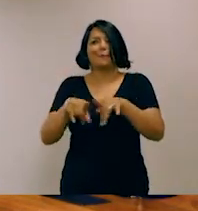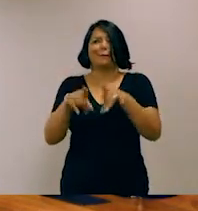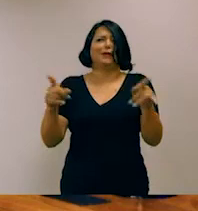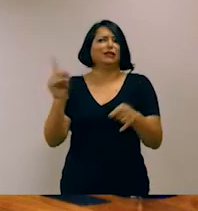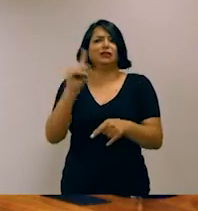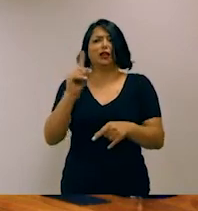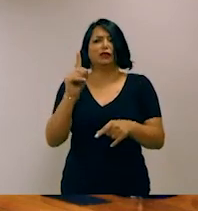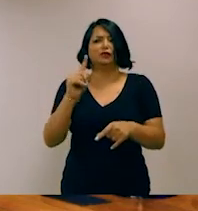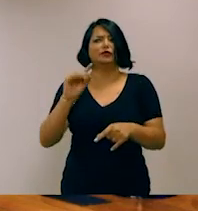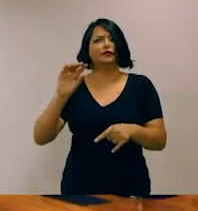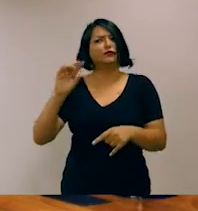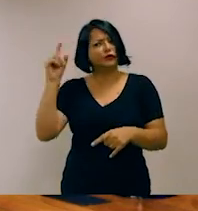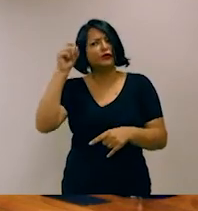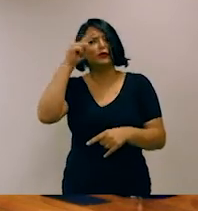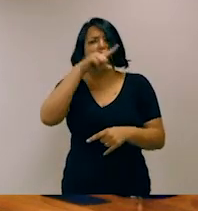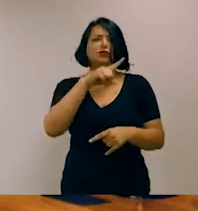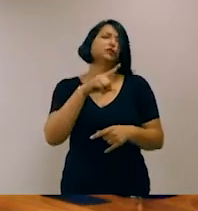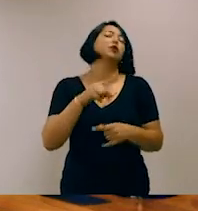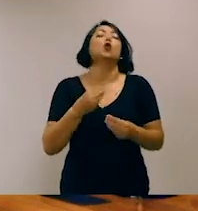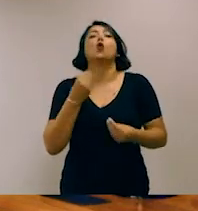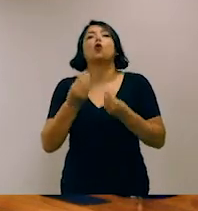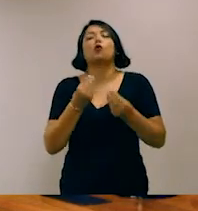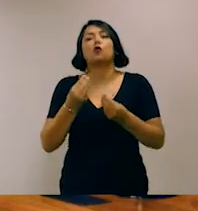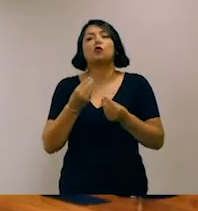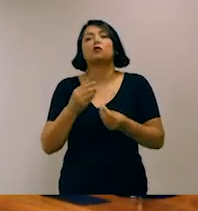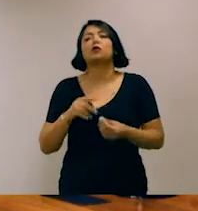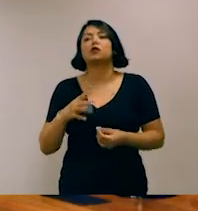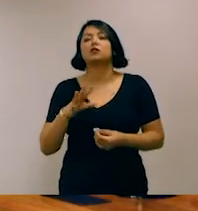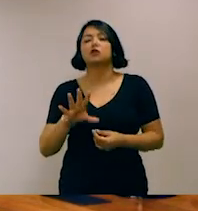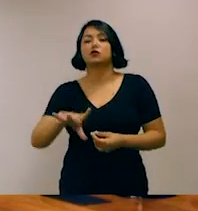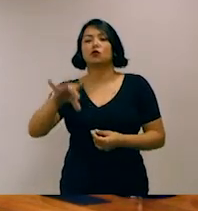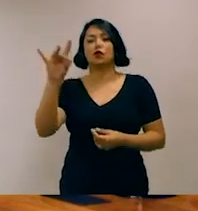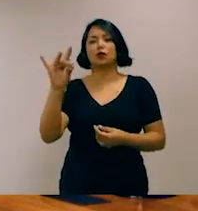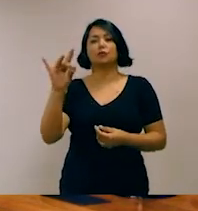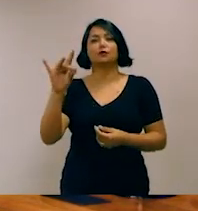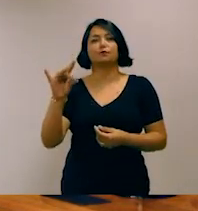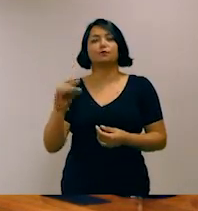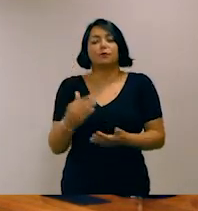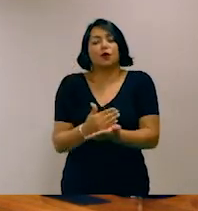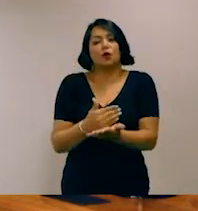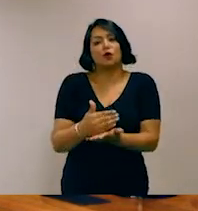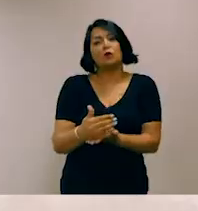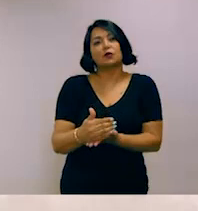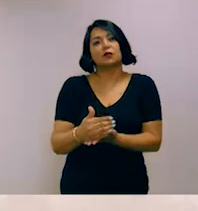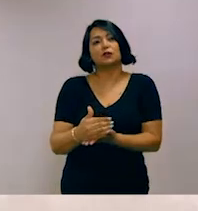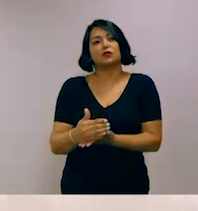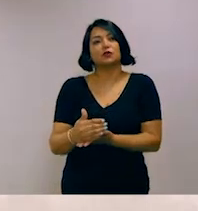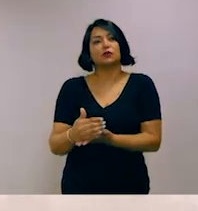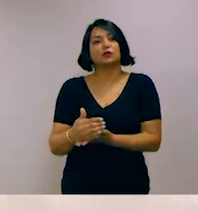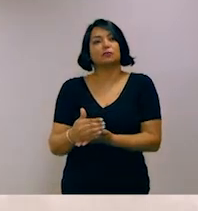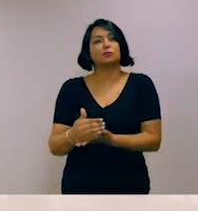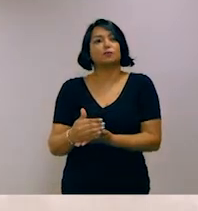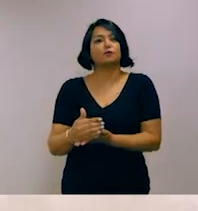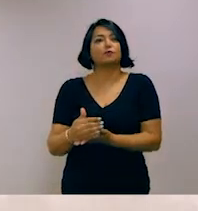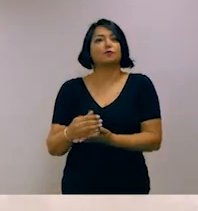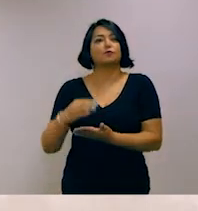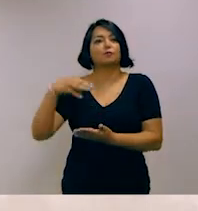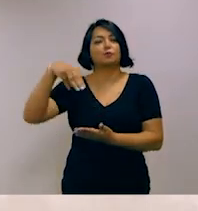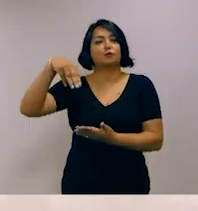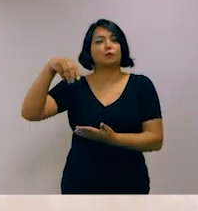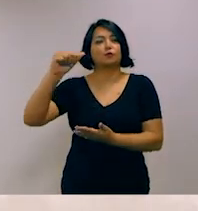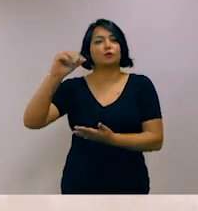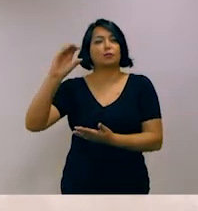this. And which approach did we take? So we decided to use machine learning